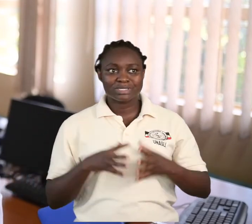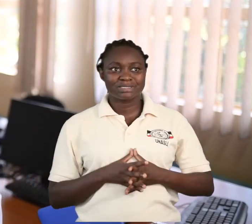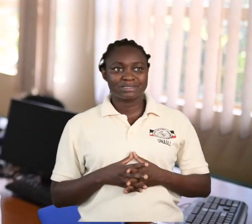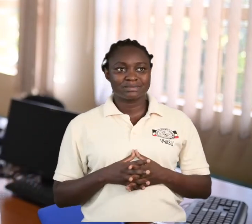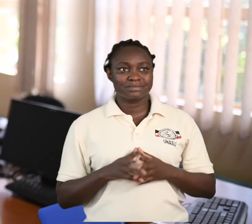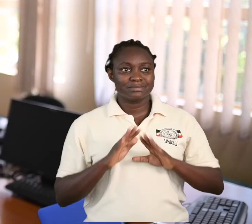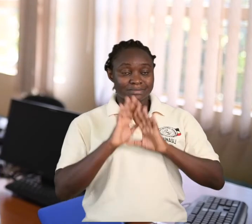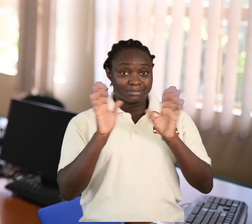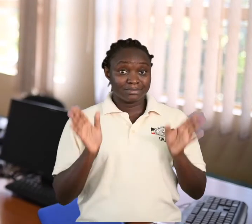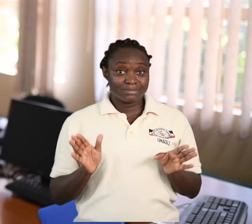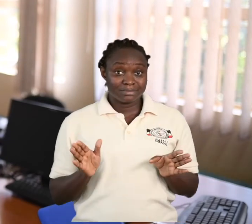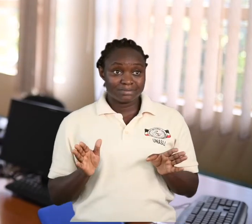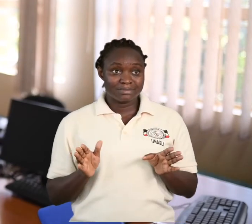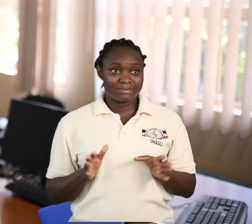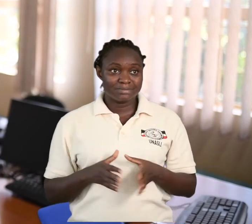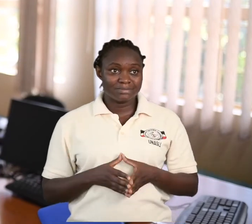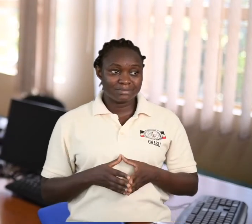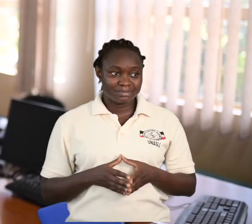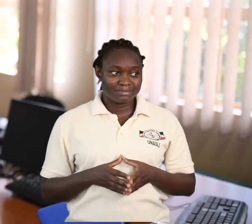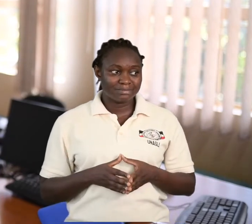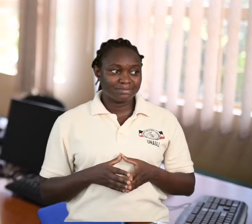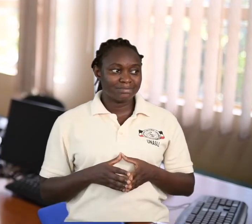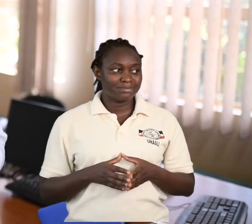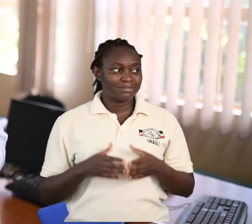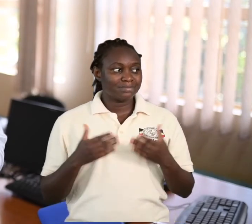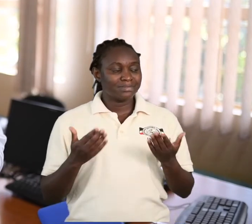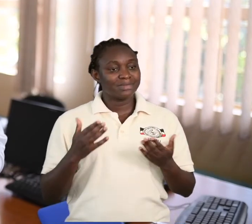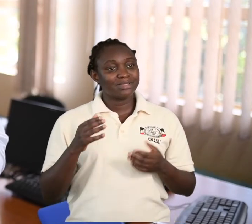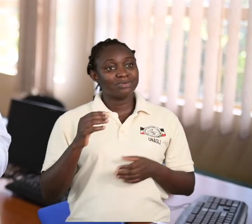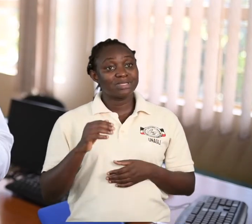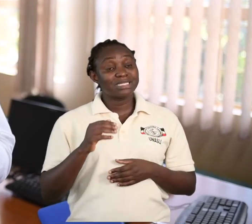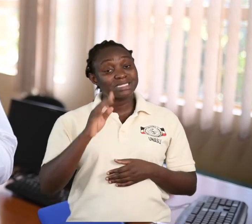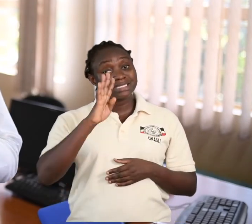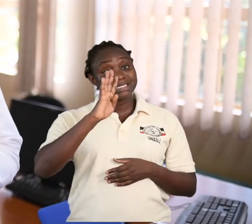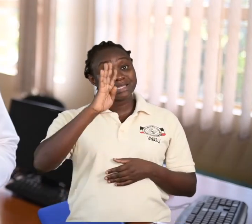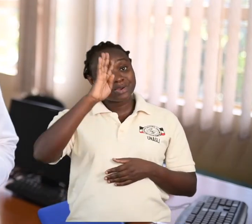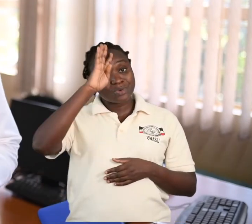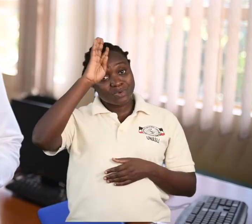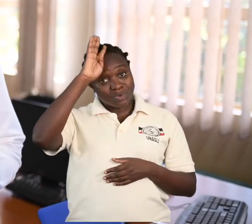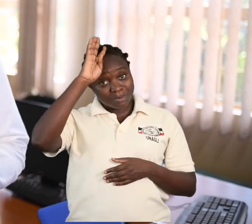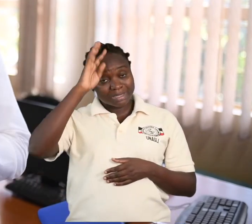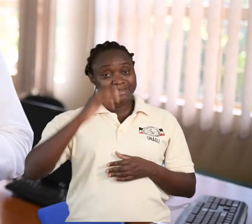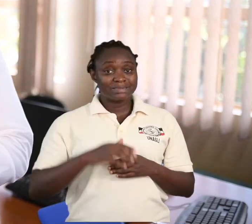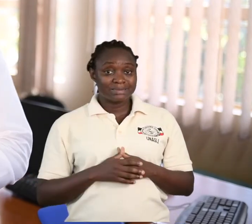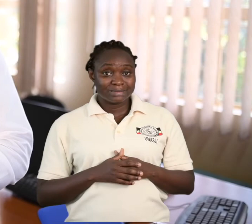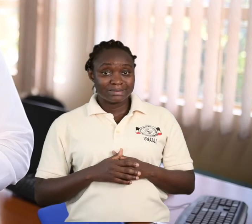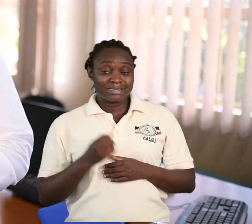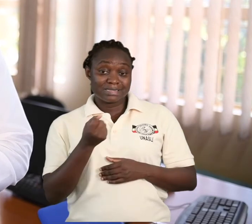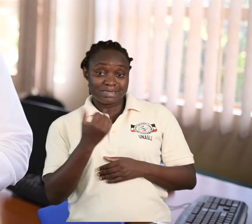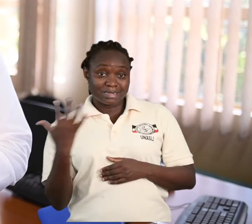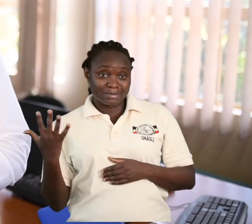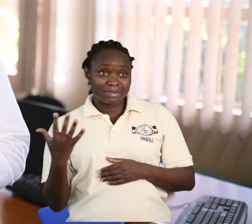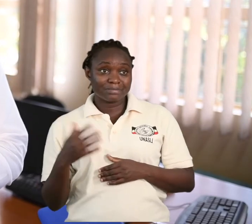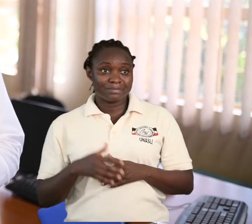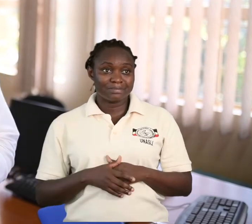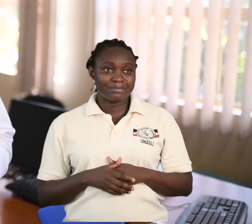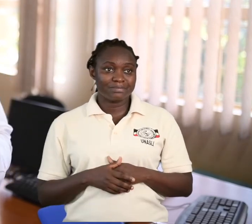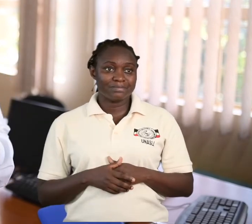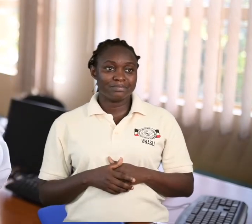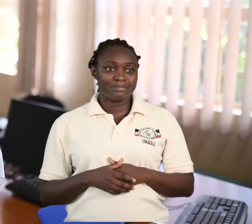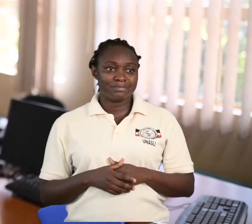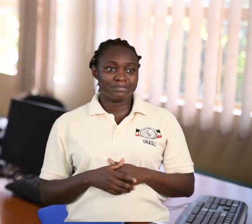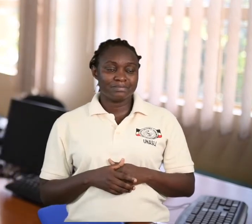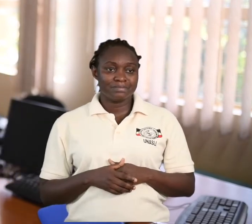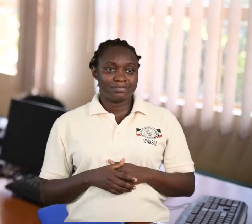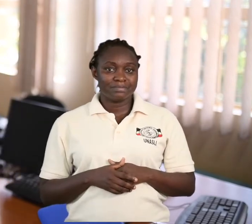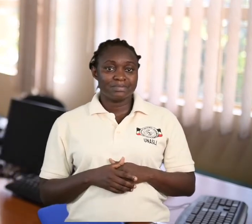Are we there? You're going to call it the Roman numeral race. So each of you who is attending